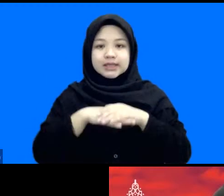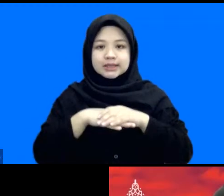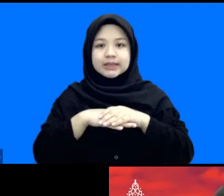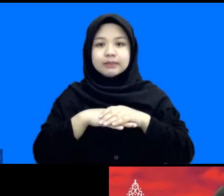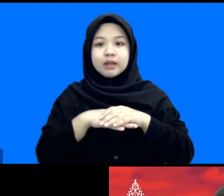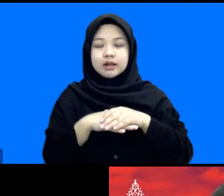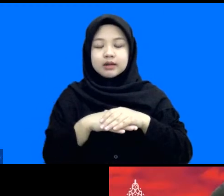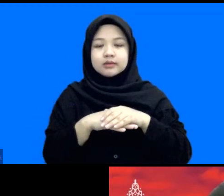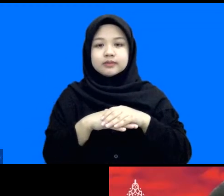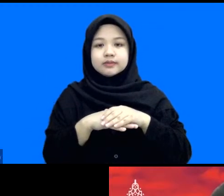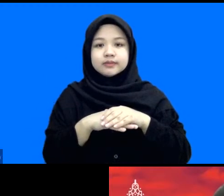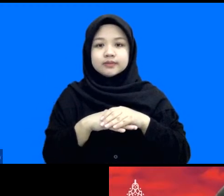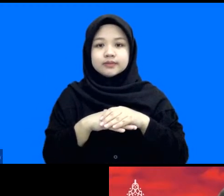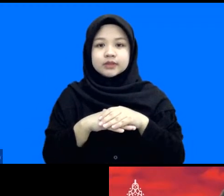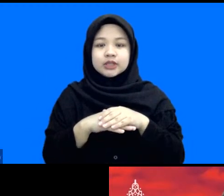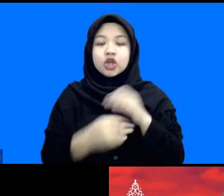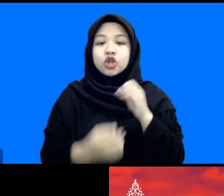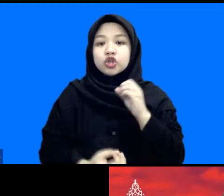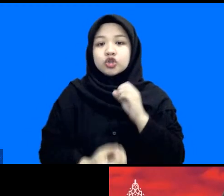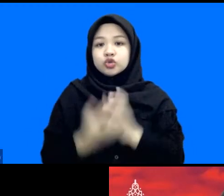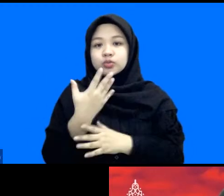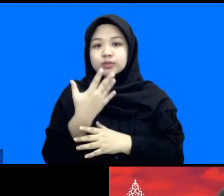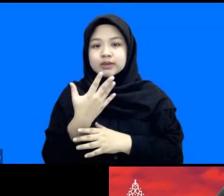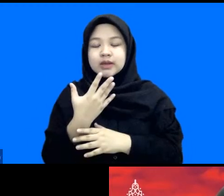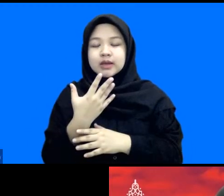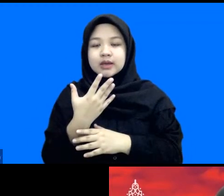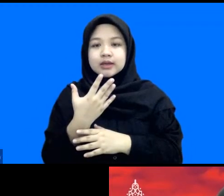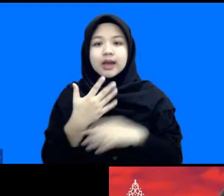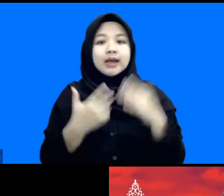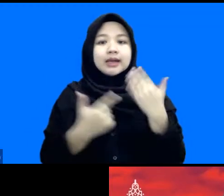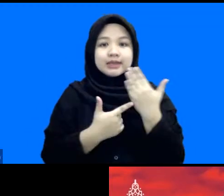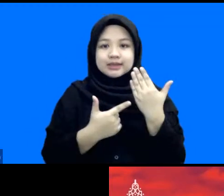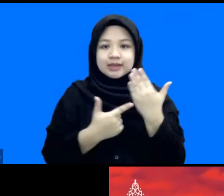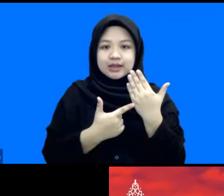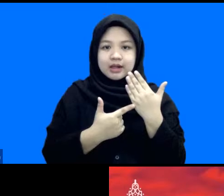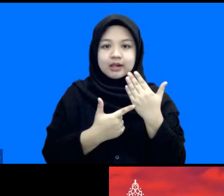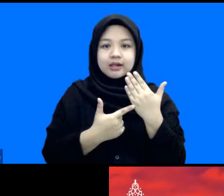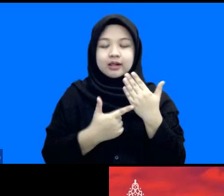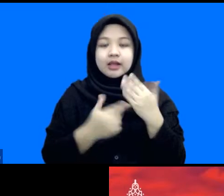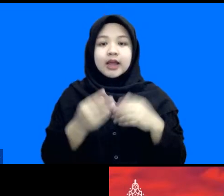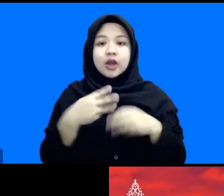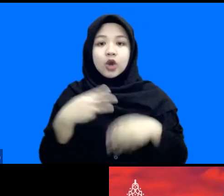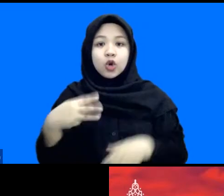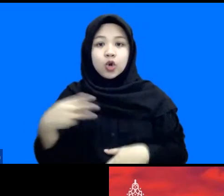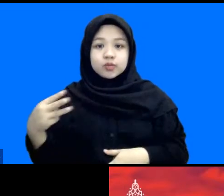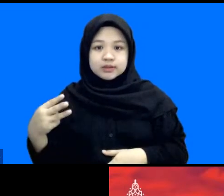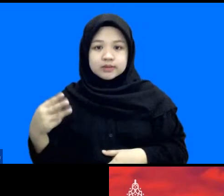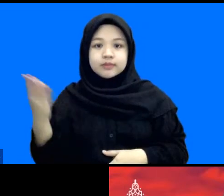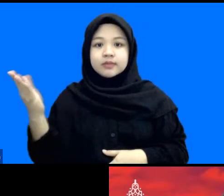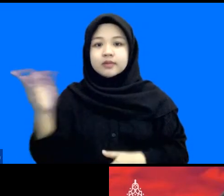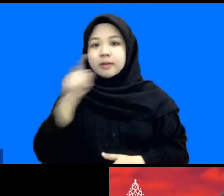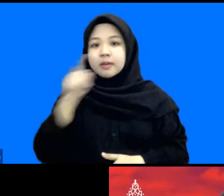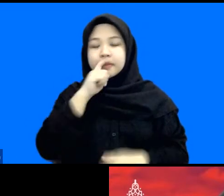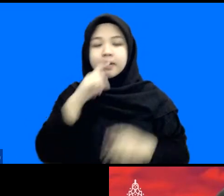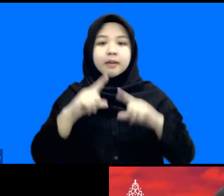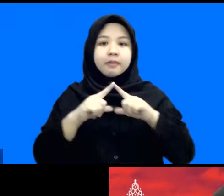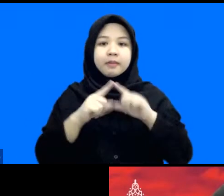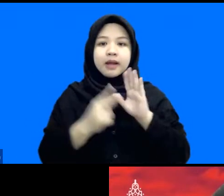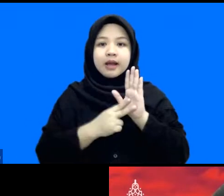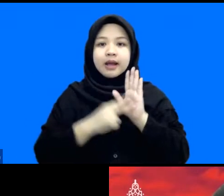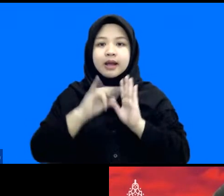learning resources for equitable education. We have here Bapak Anindito Aditomo, PhD.